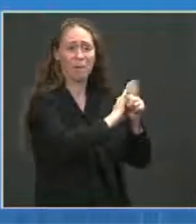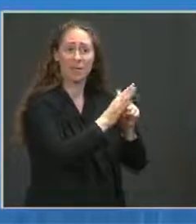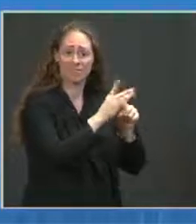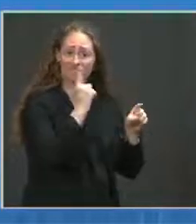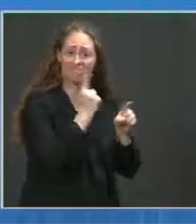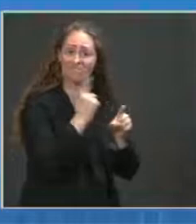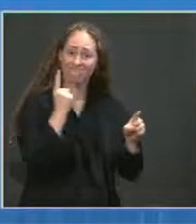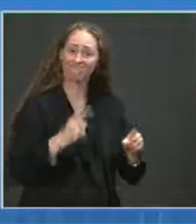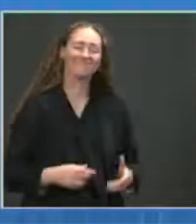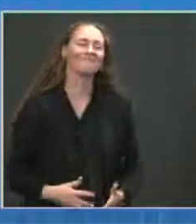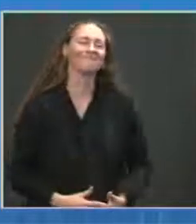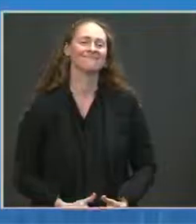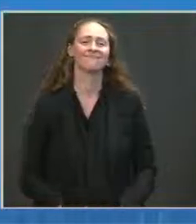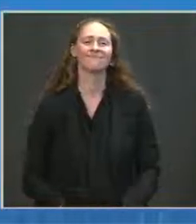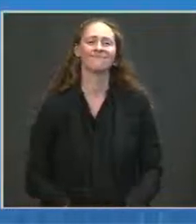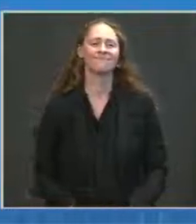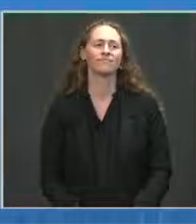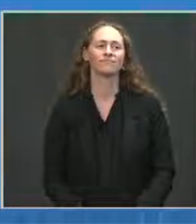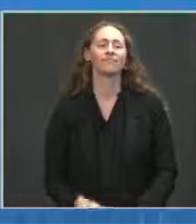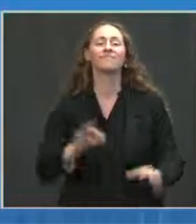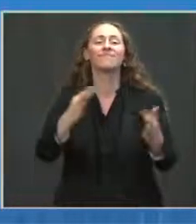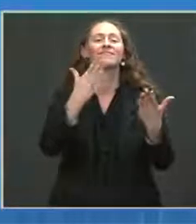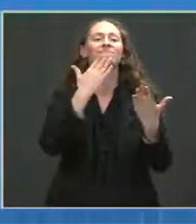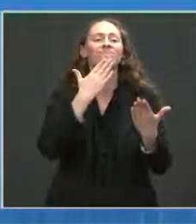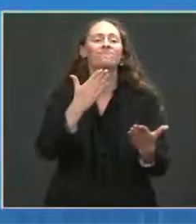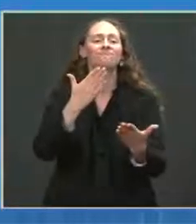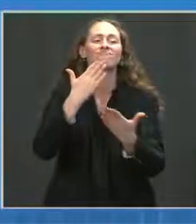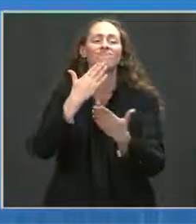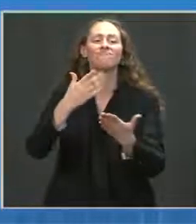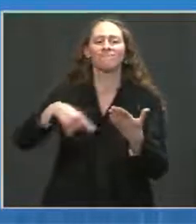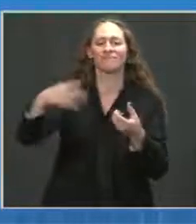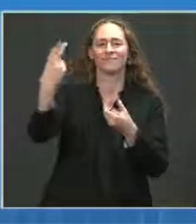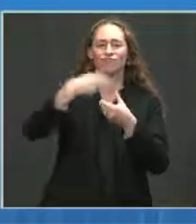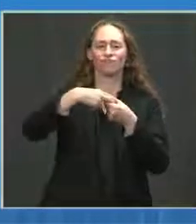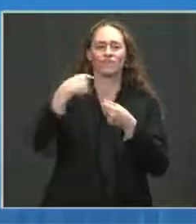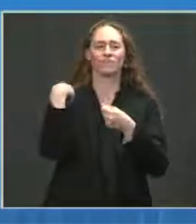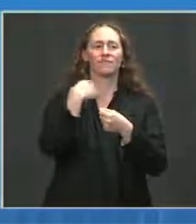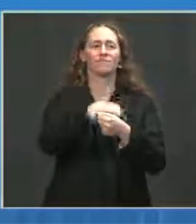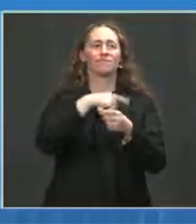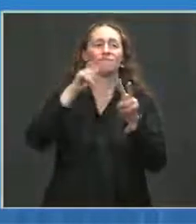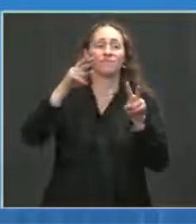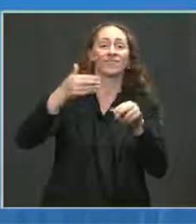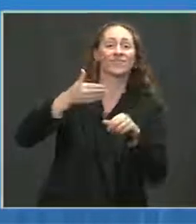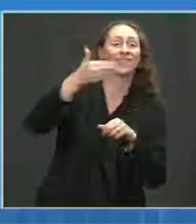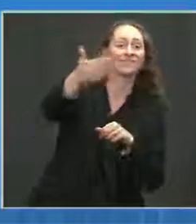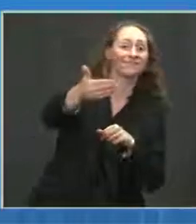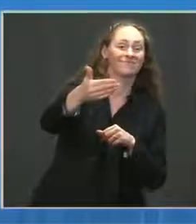I want to thank everybody for today. I look forward to the next briefing. Thank you.